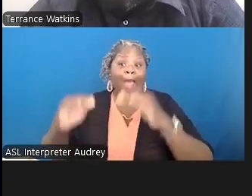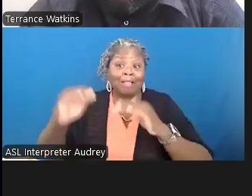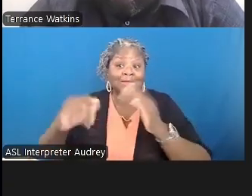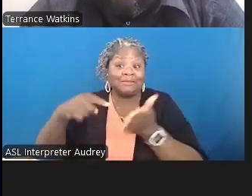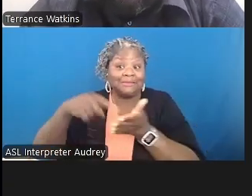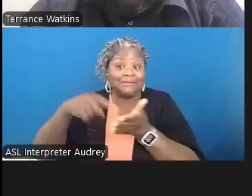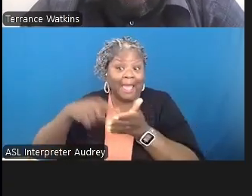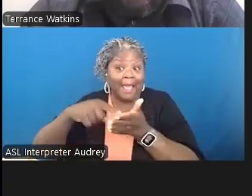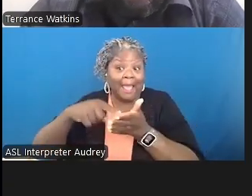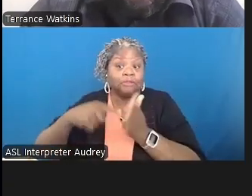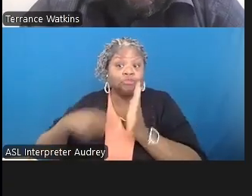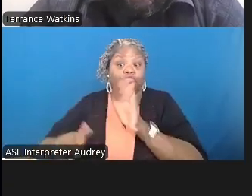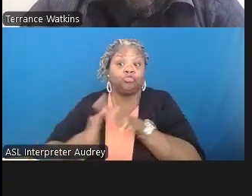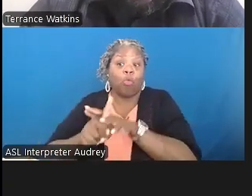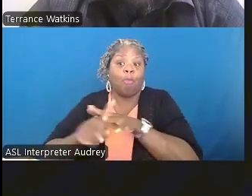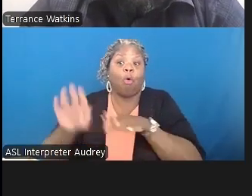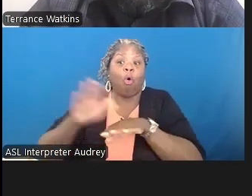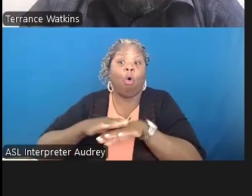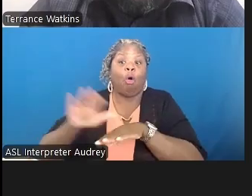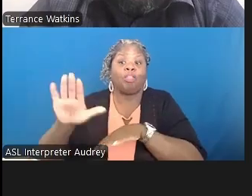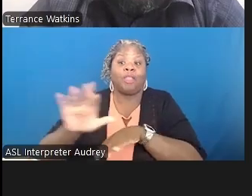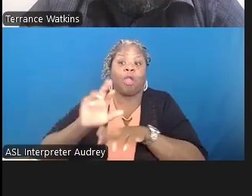in their credit report.